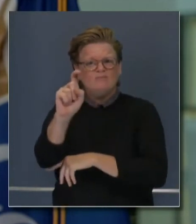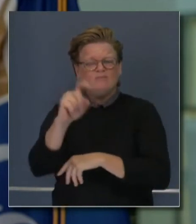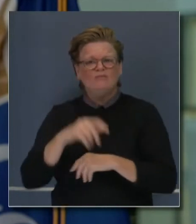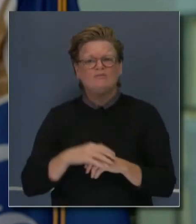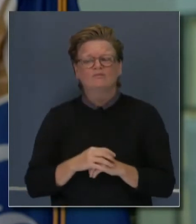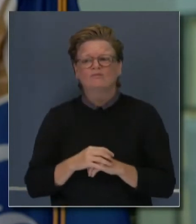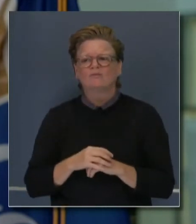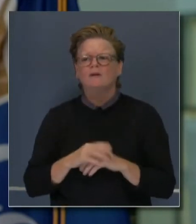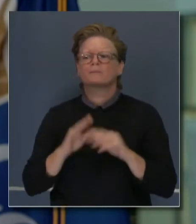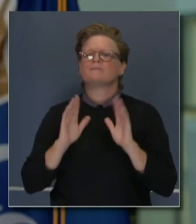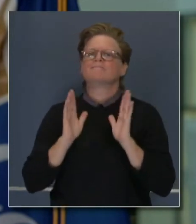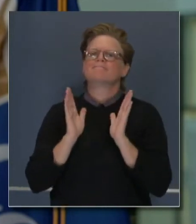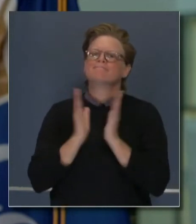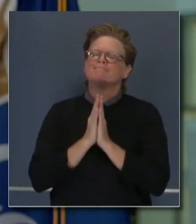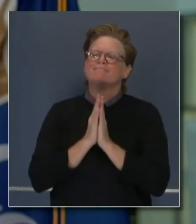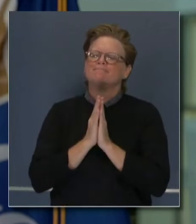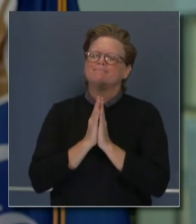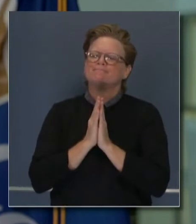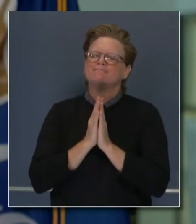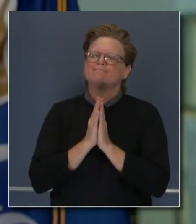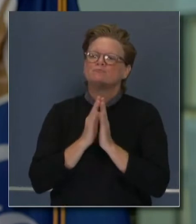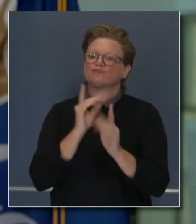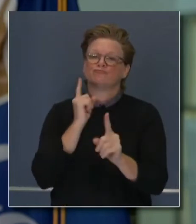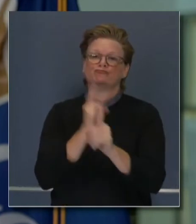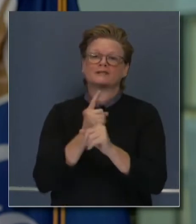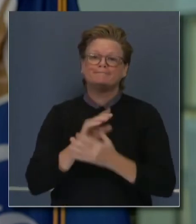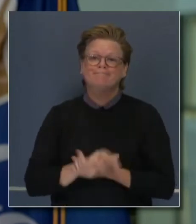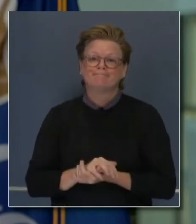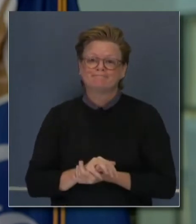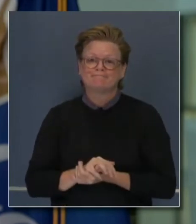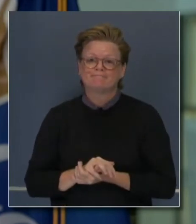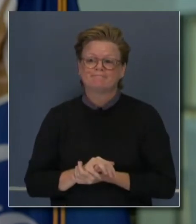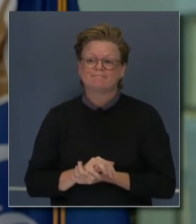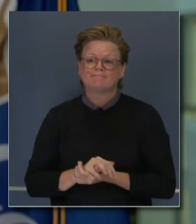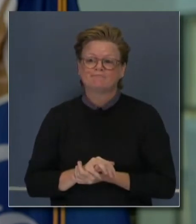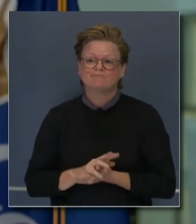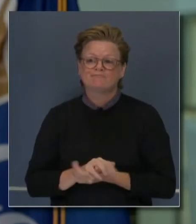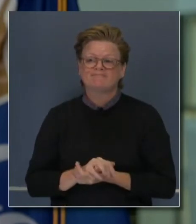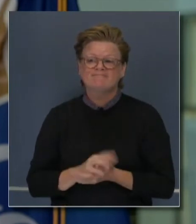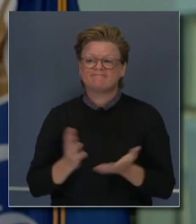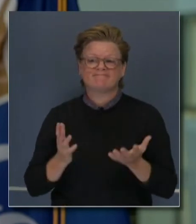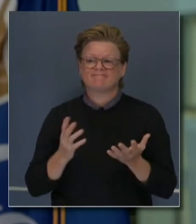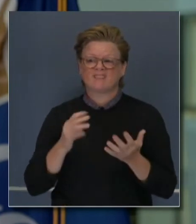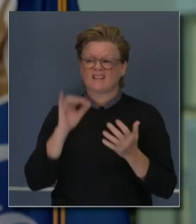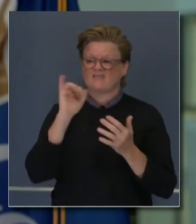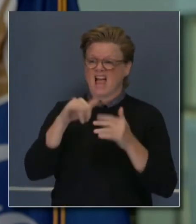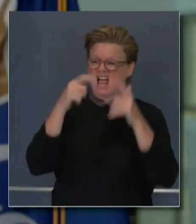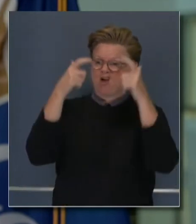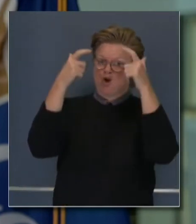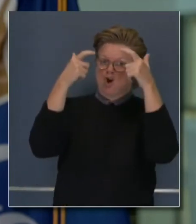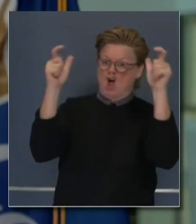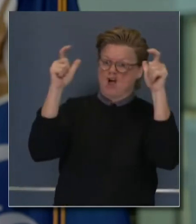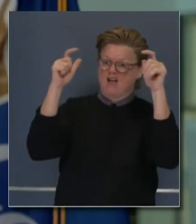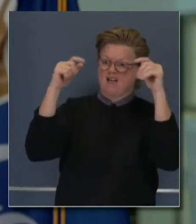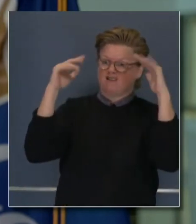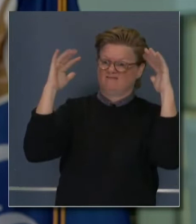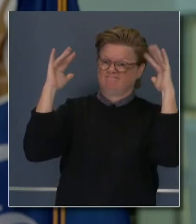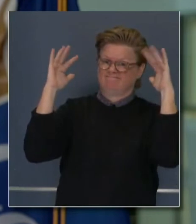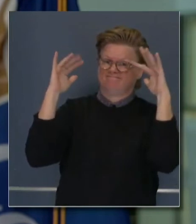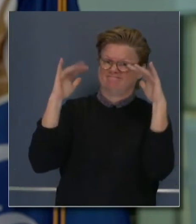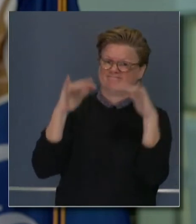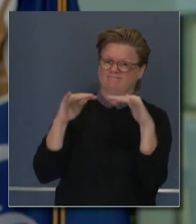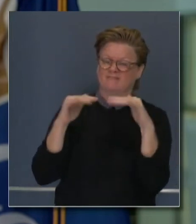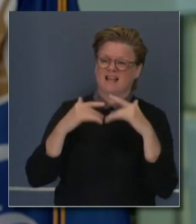process. We're still maintaining our current status as it relates to those large events, those large sporting